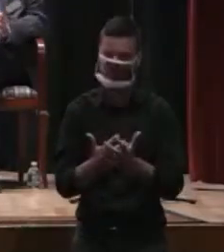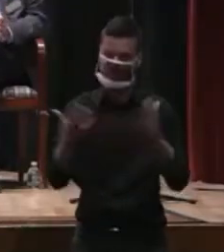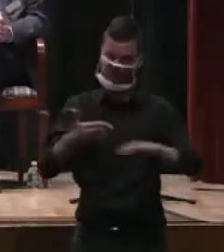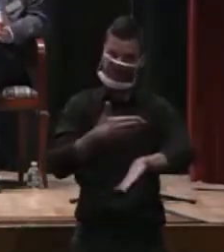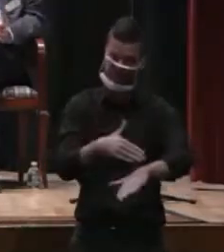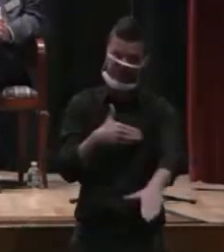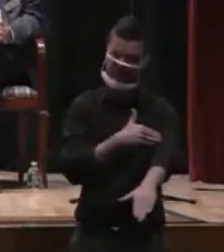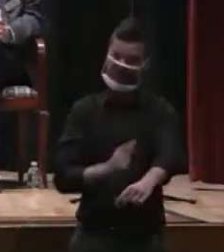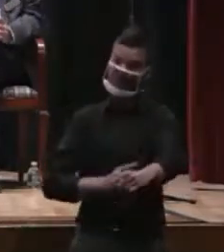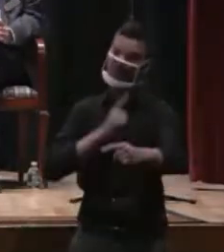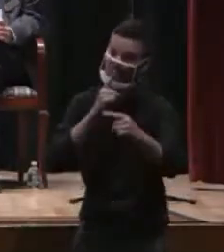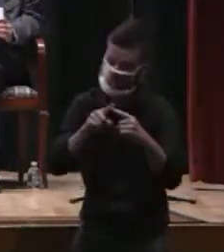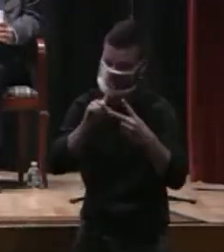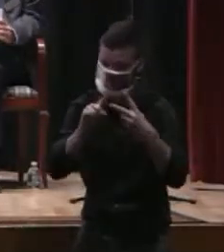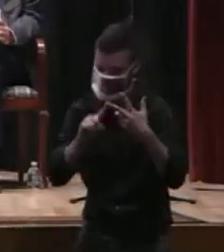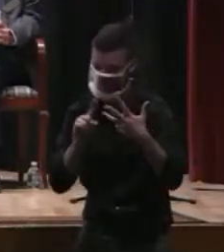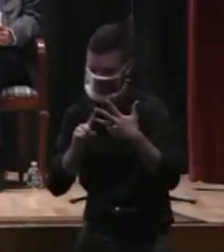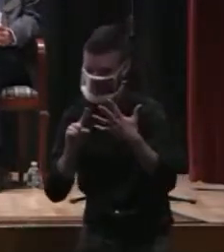and more.